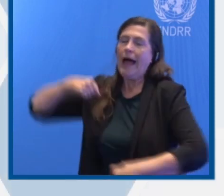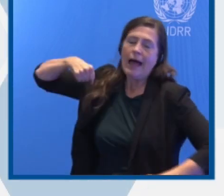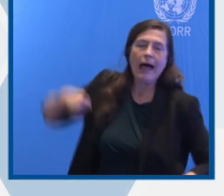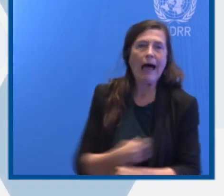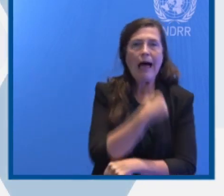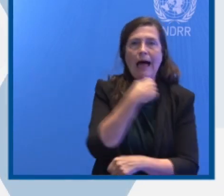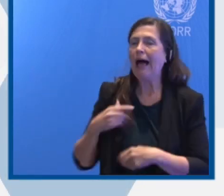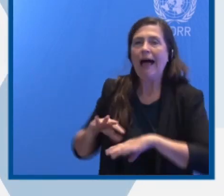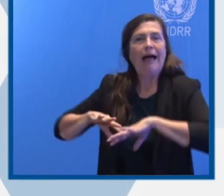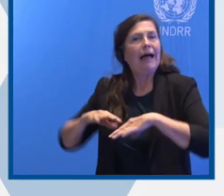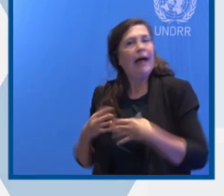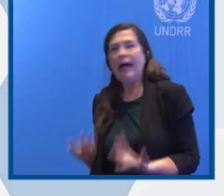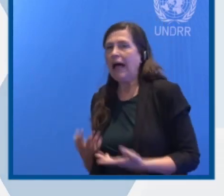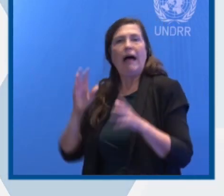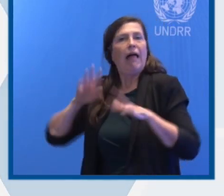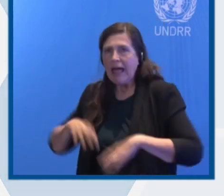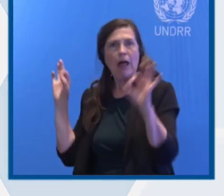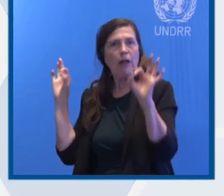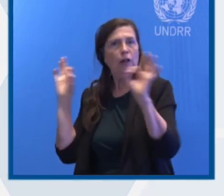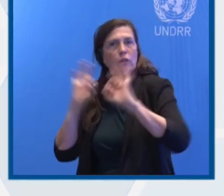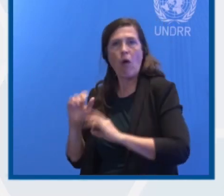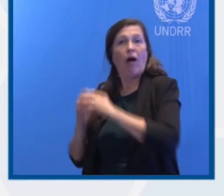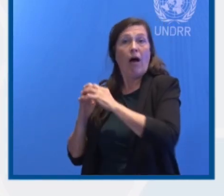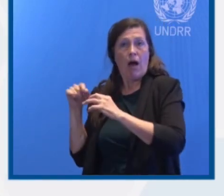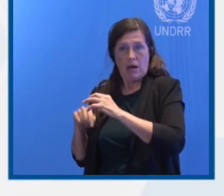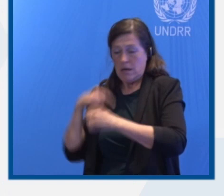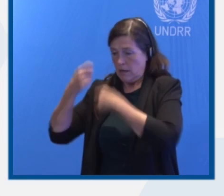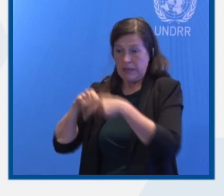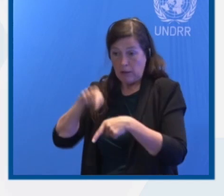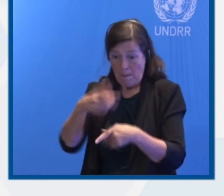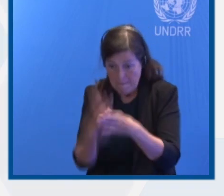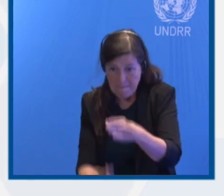then they fail when disasters strike. So